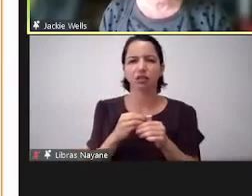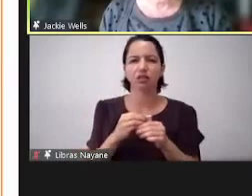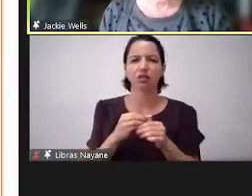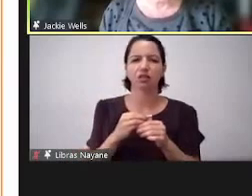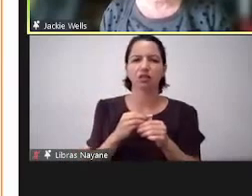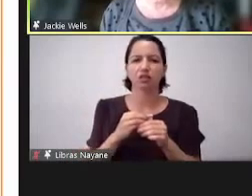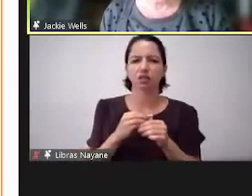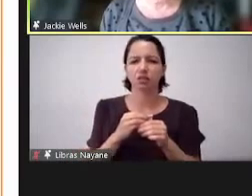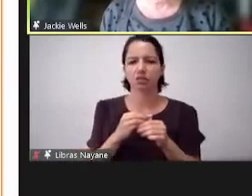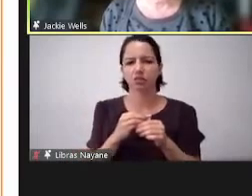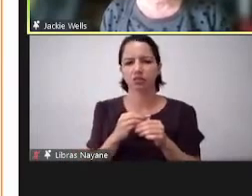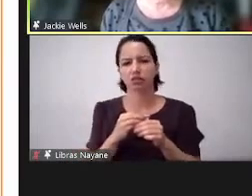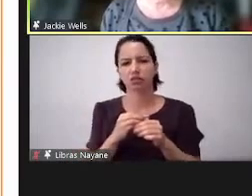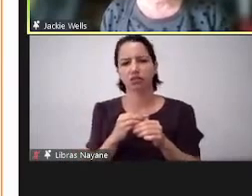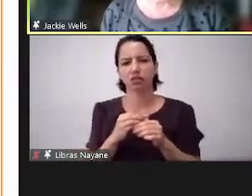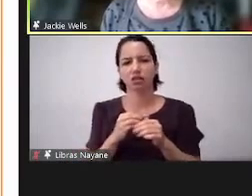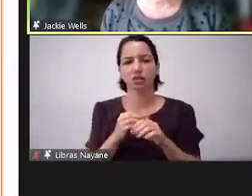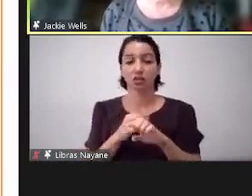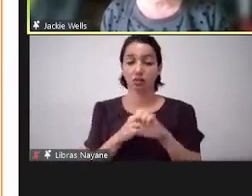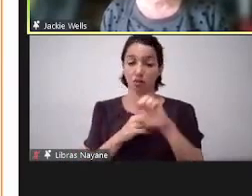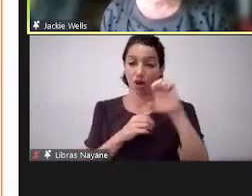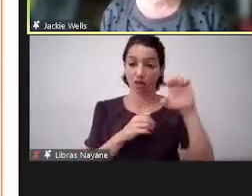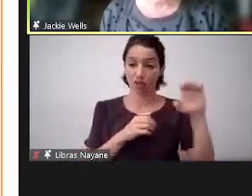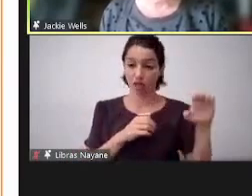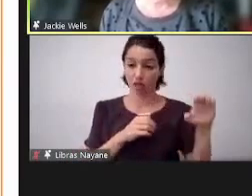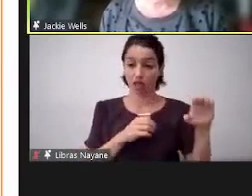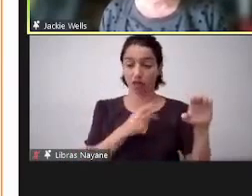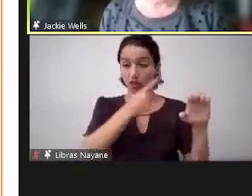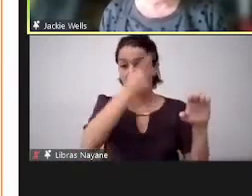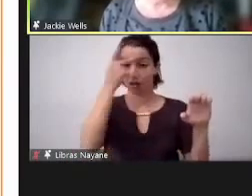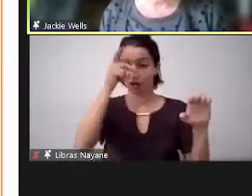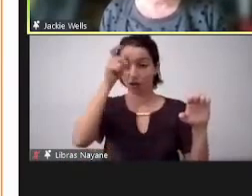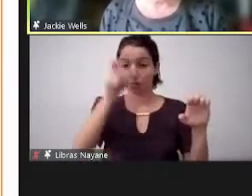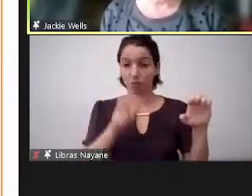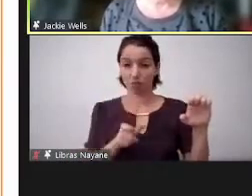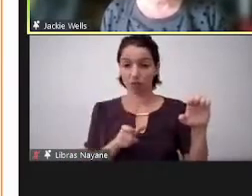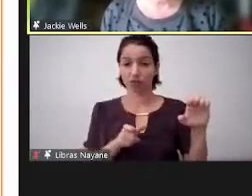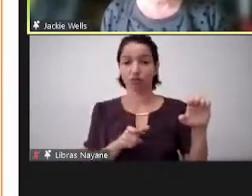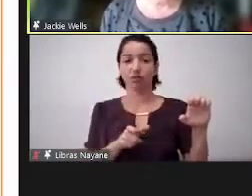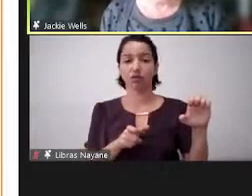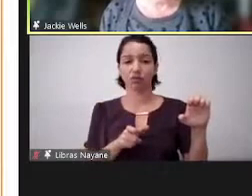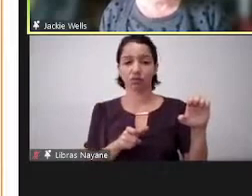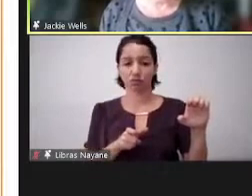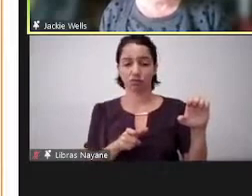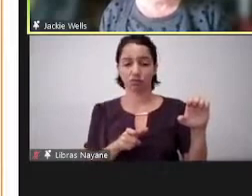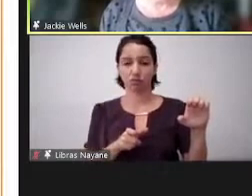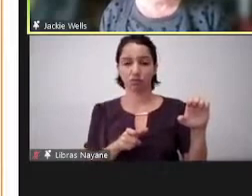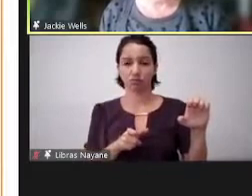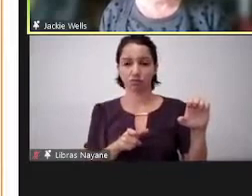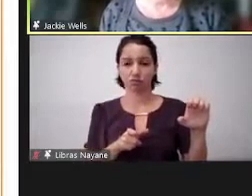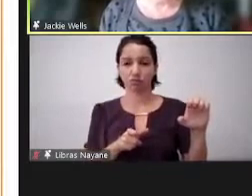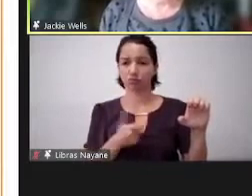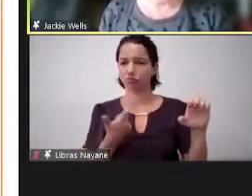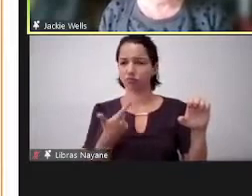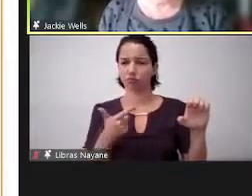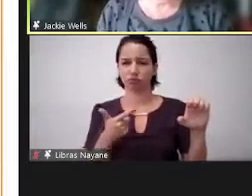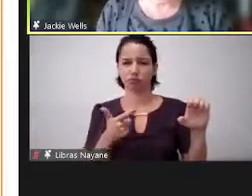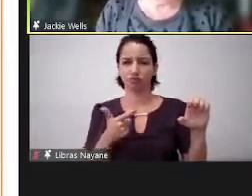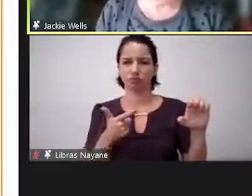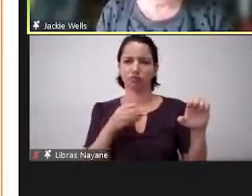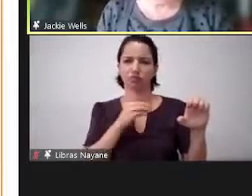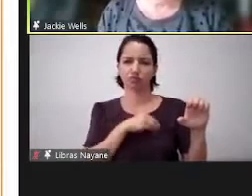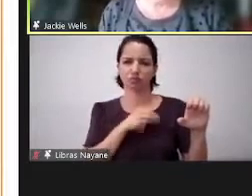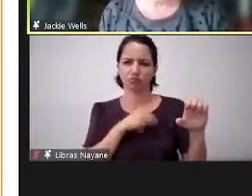individual who has no earned income, so no earned taxable income, and they can contribute